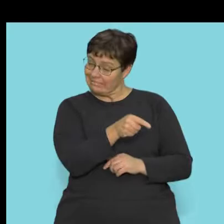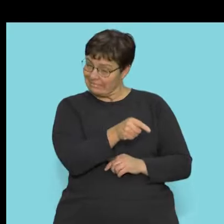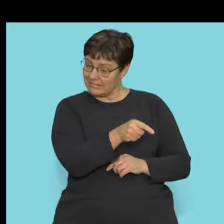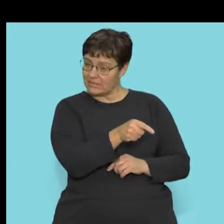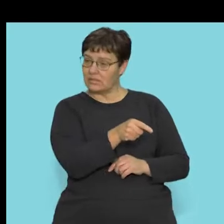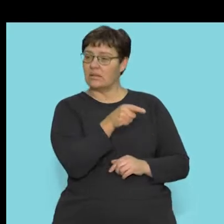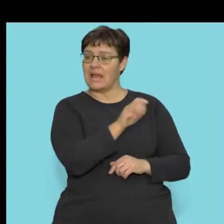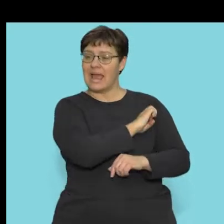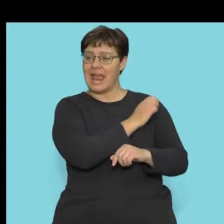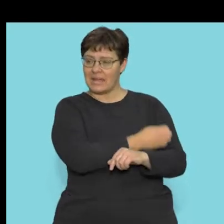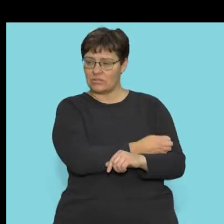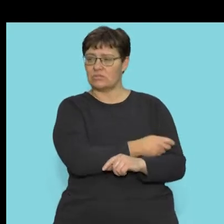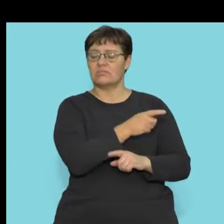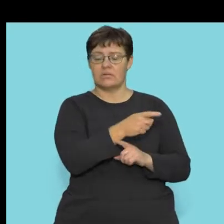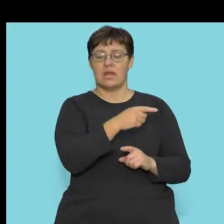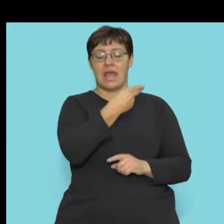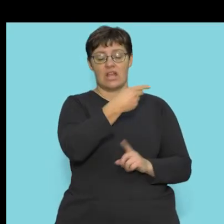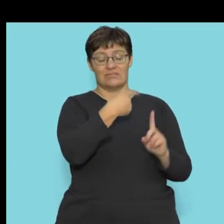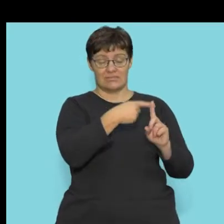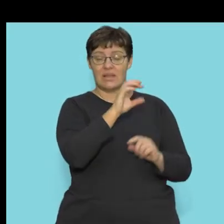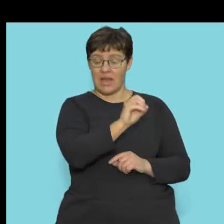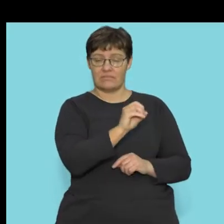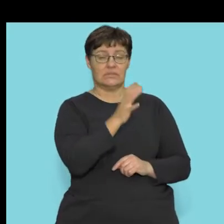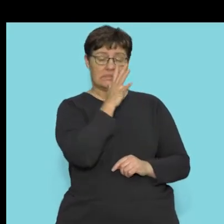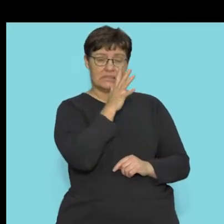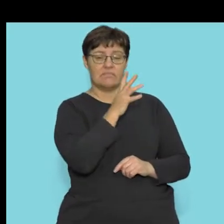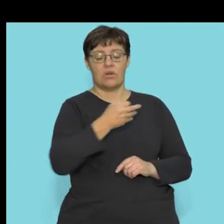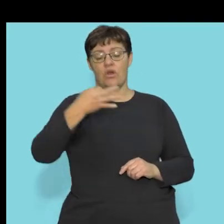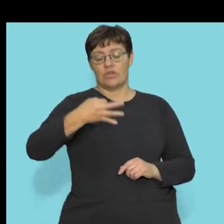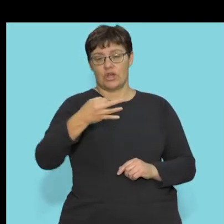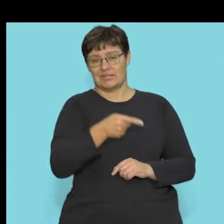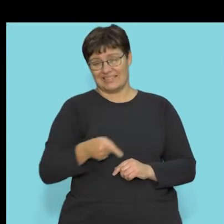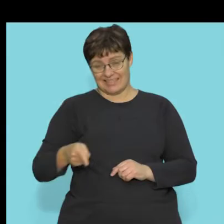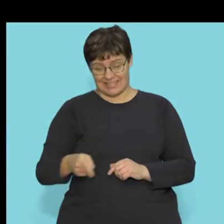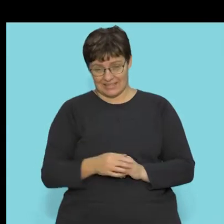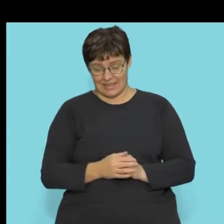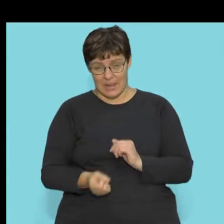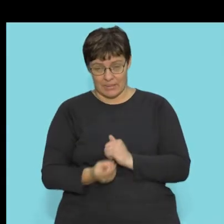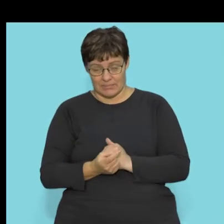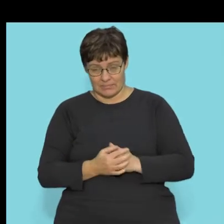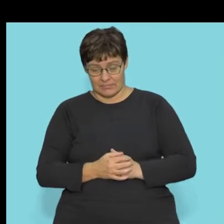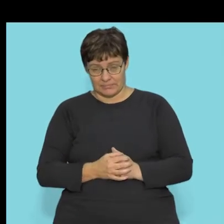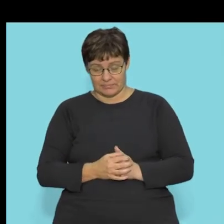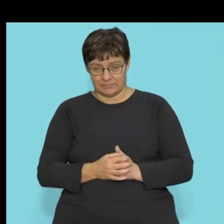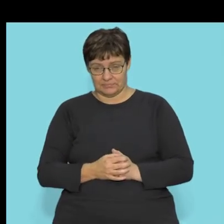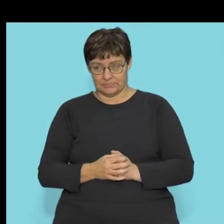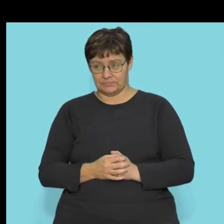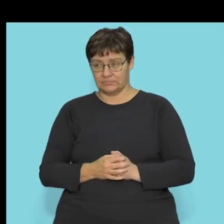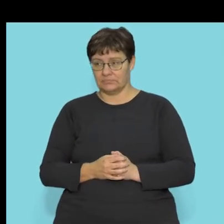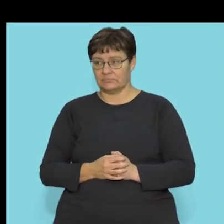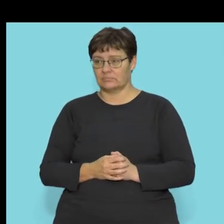mentioned that the energy-rich hydrogen atoms are then used in the third stage of the